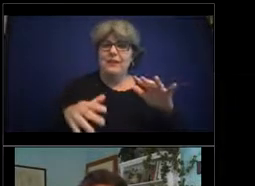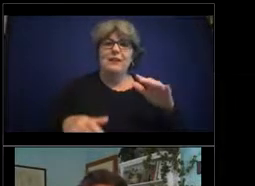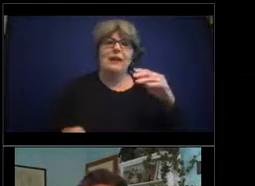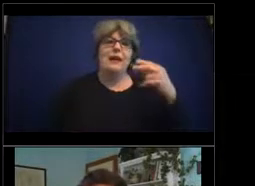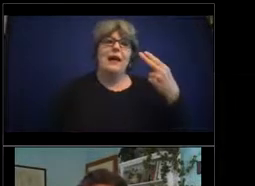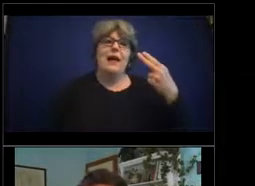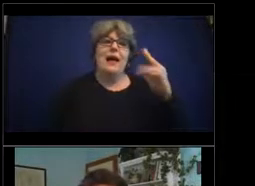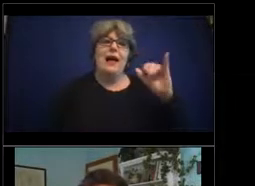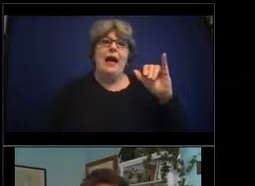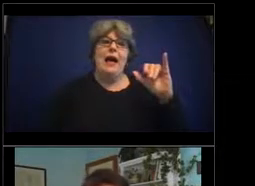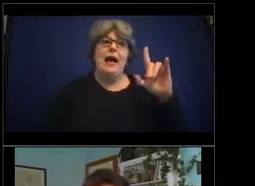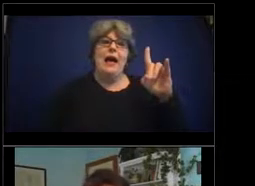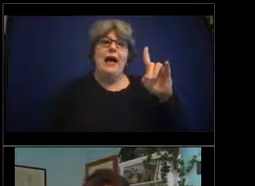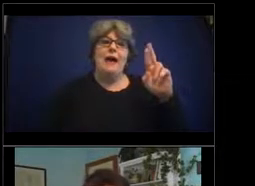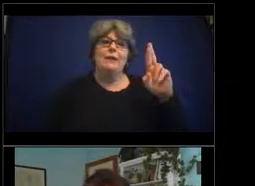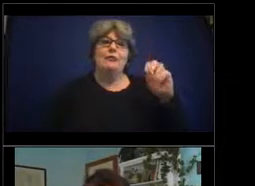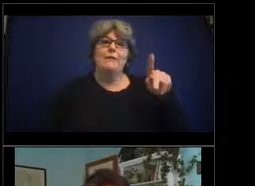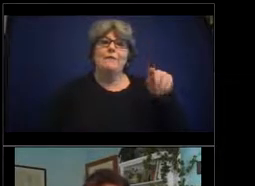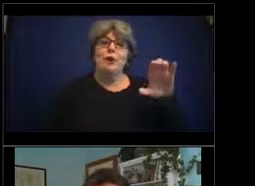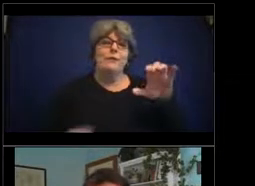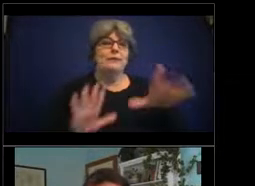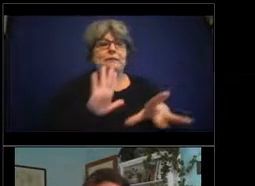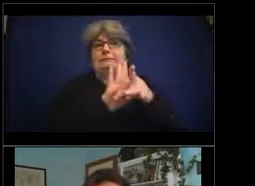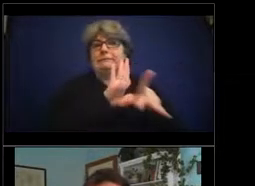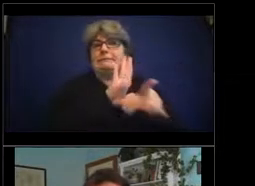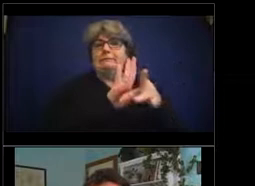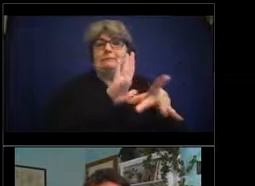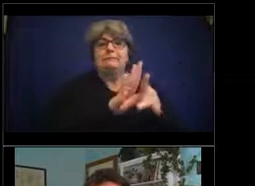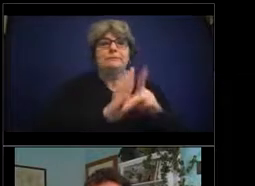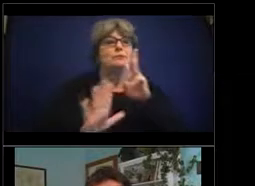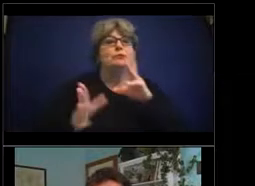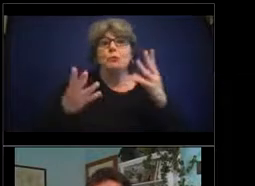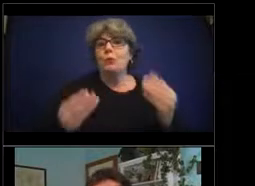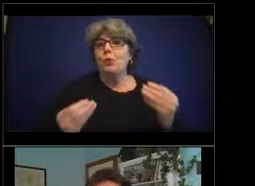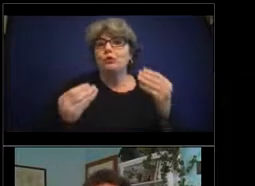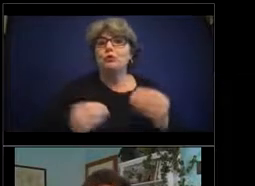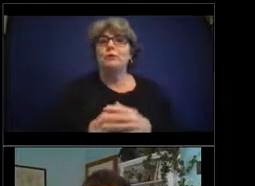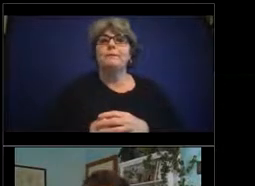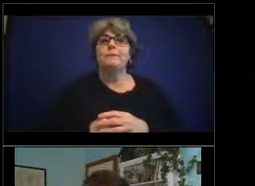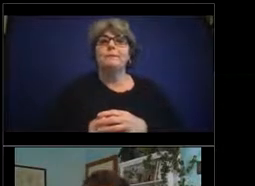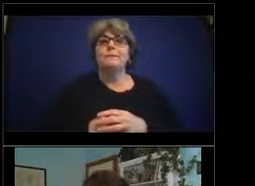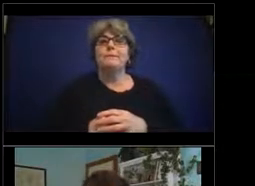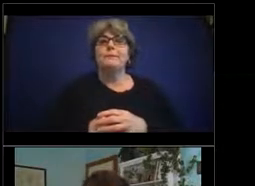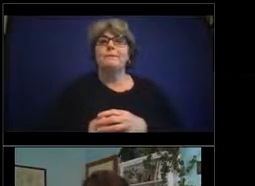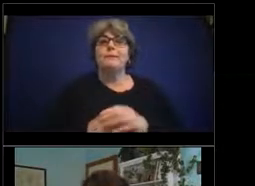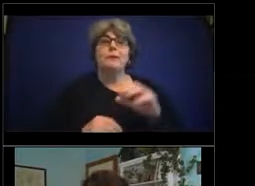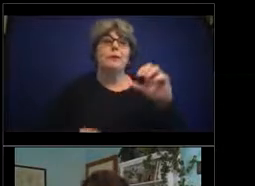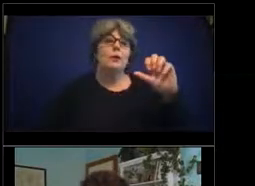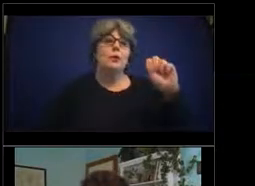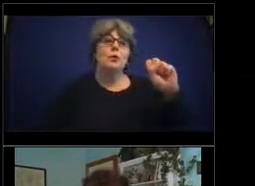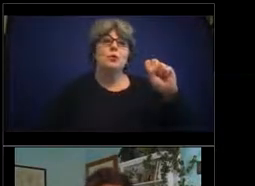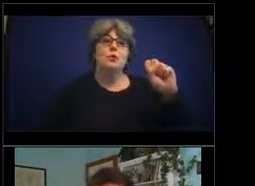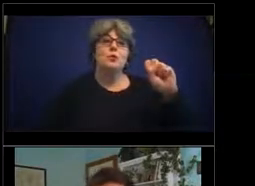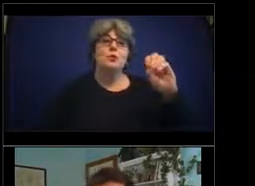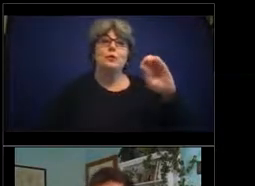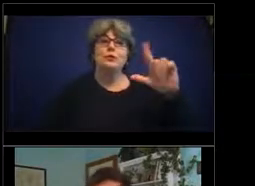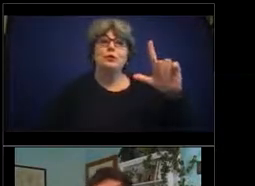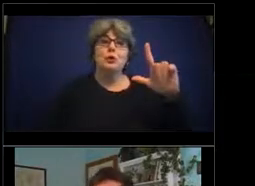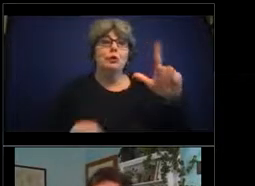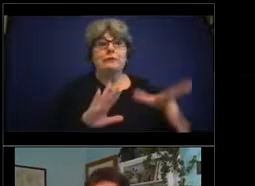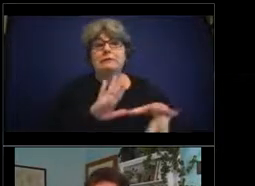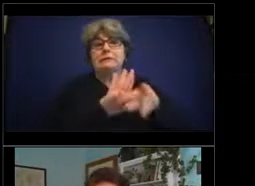So it does not absorb moisture anymore. So when soil doesn't absorb moisture as it should, it